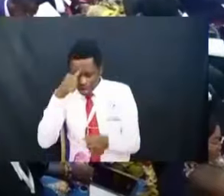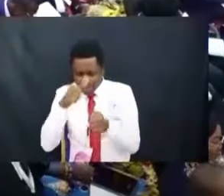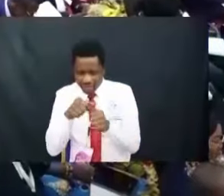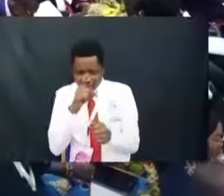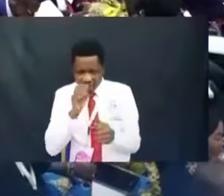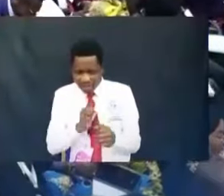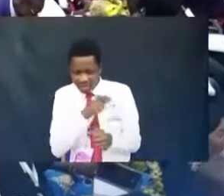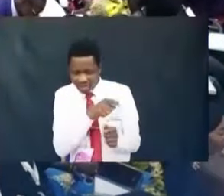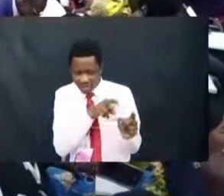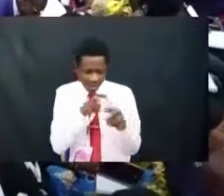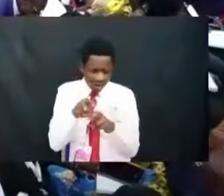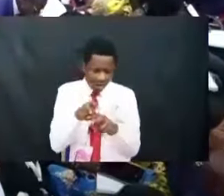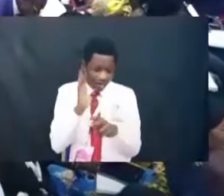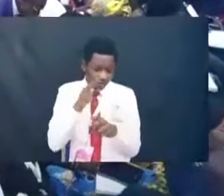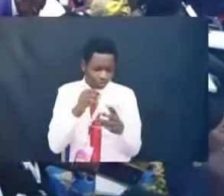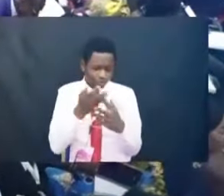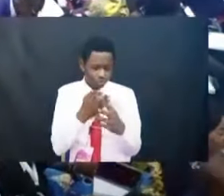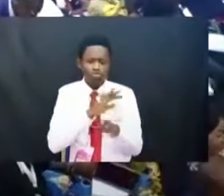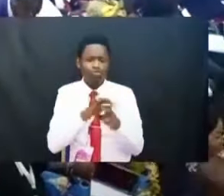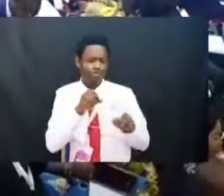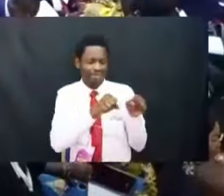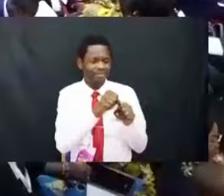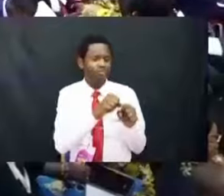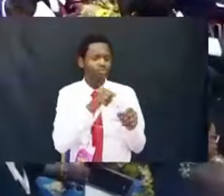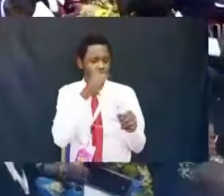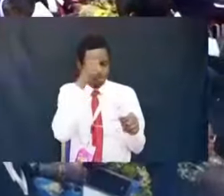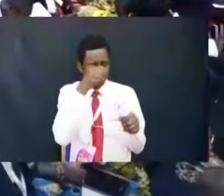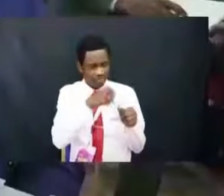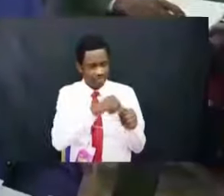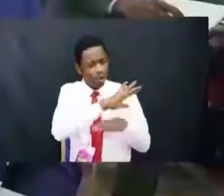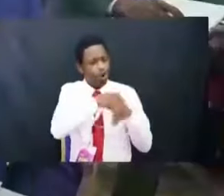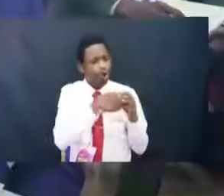Don't fight anybody in the system. Everyone is useful.